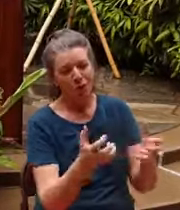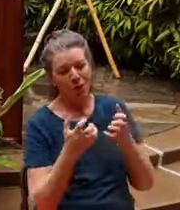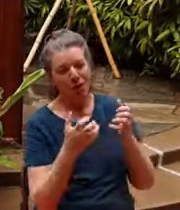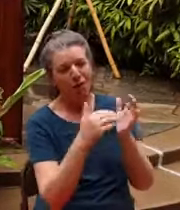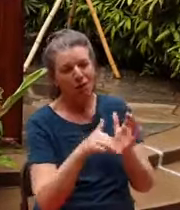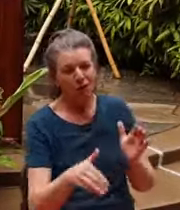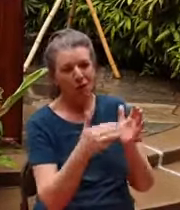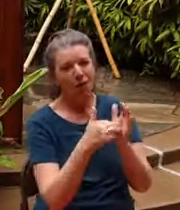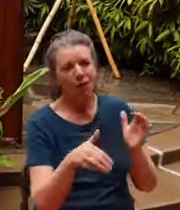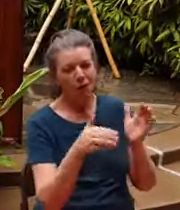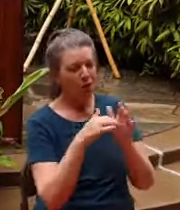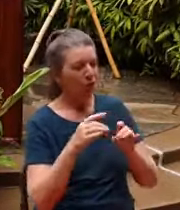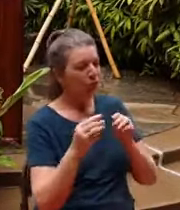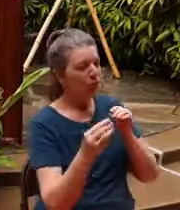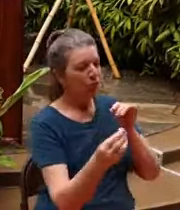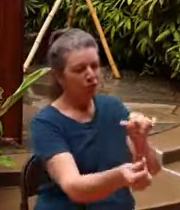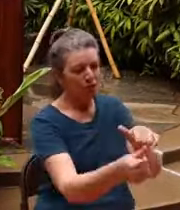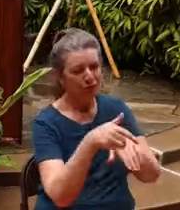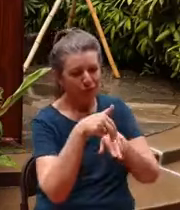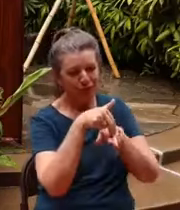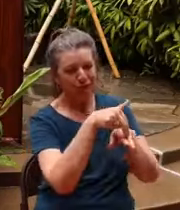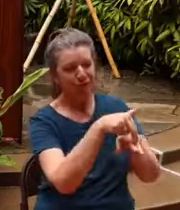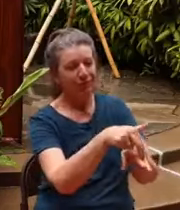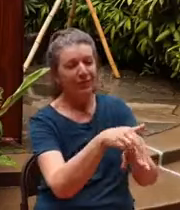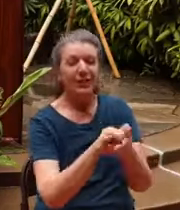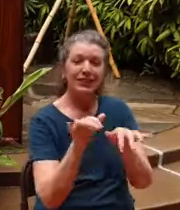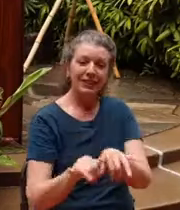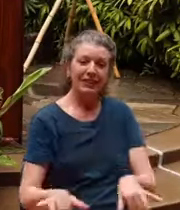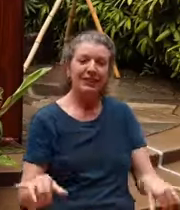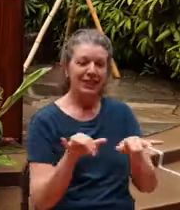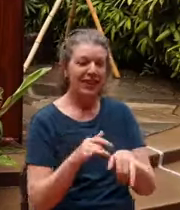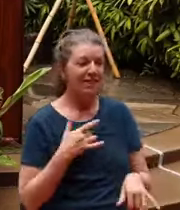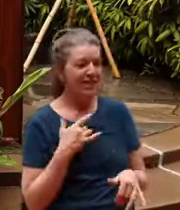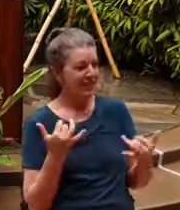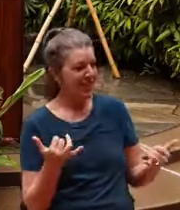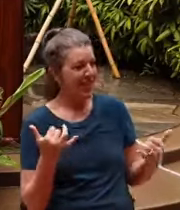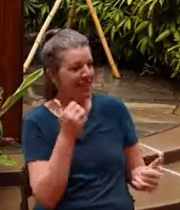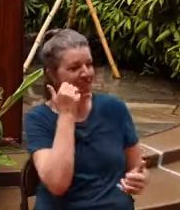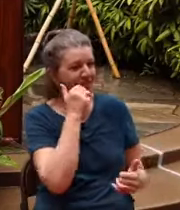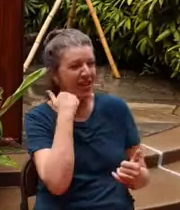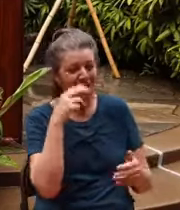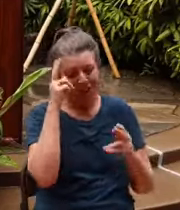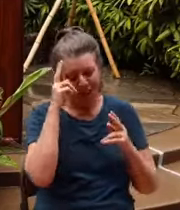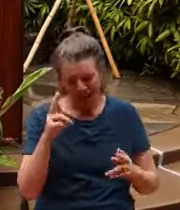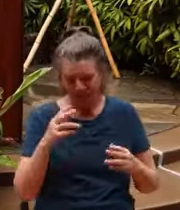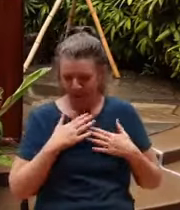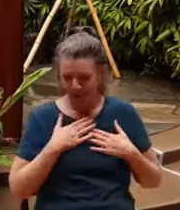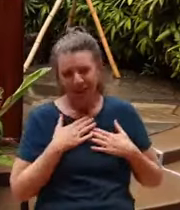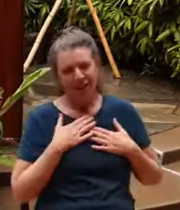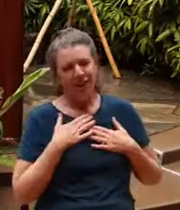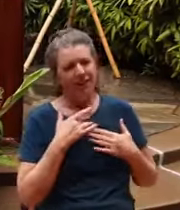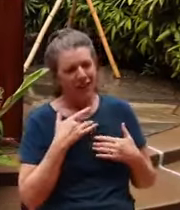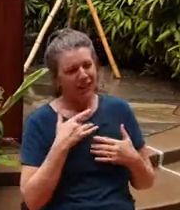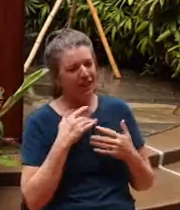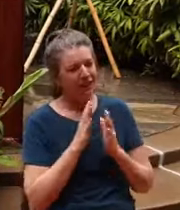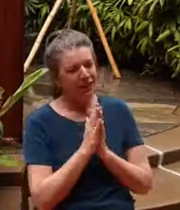again. It's that same feeling I have now and every day that I have the honor of being your